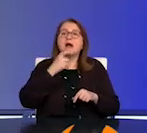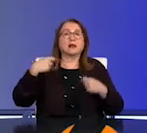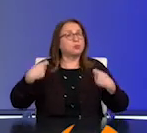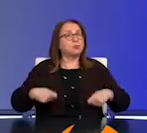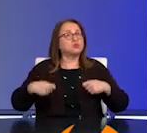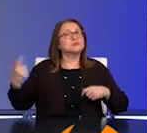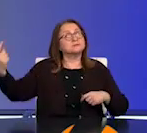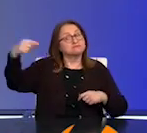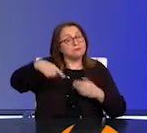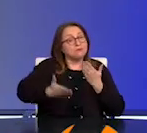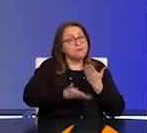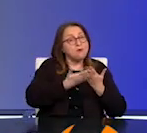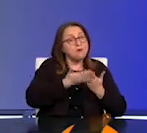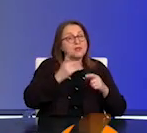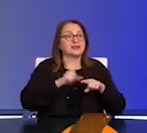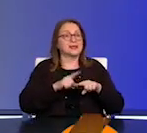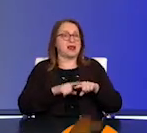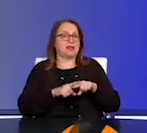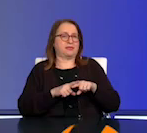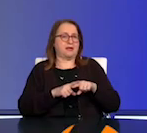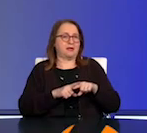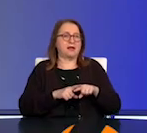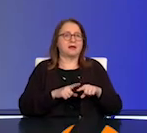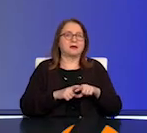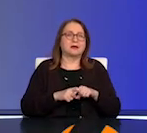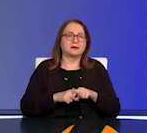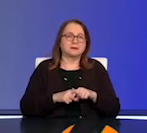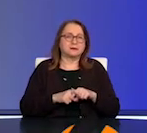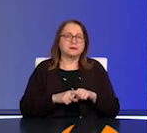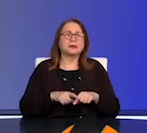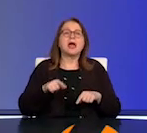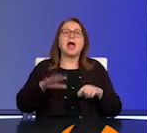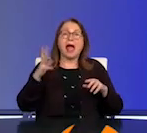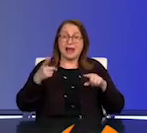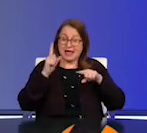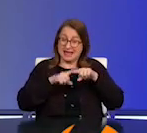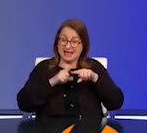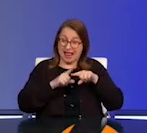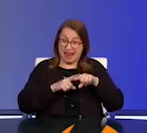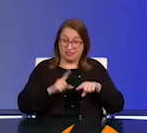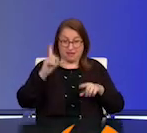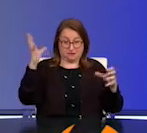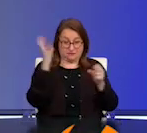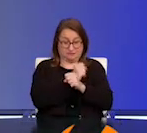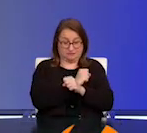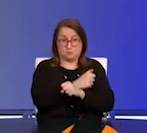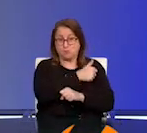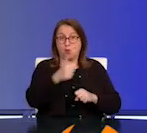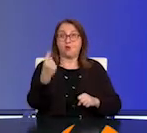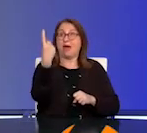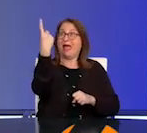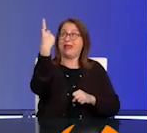However, it was not to any one hero that Greece's triumph was due,